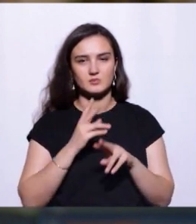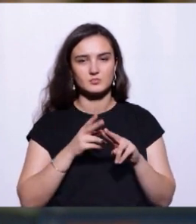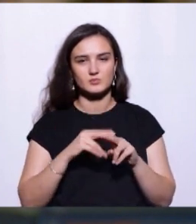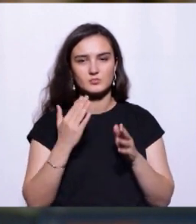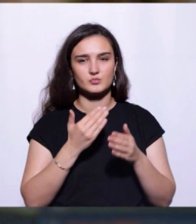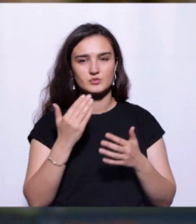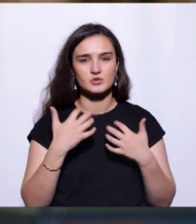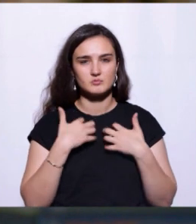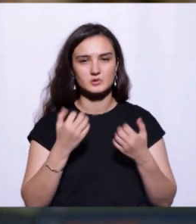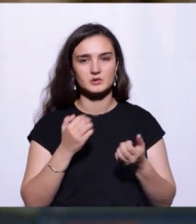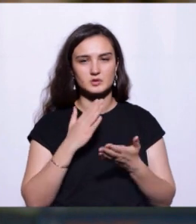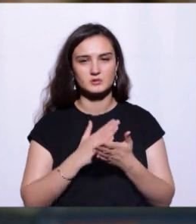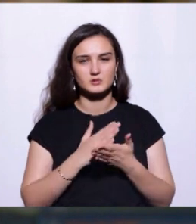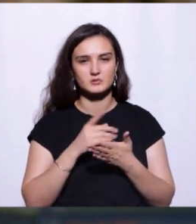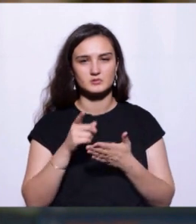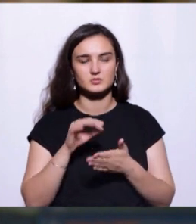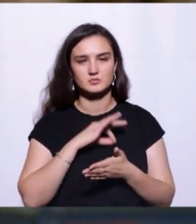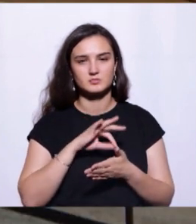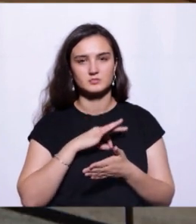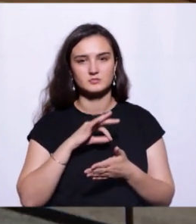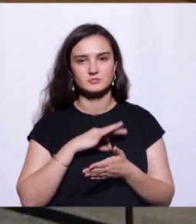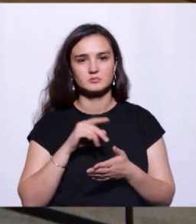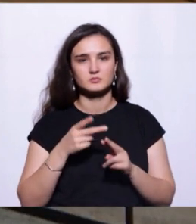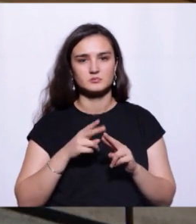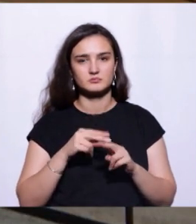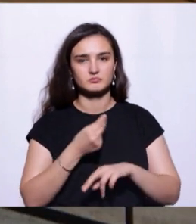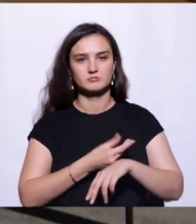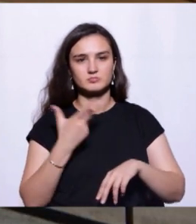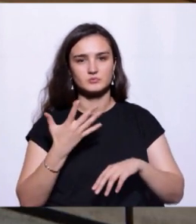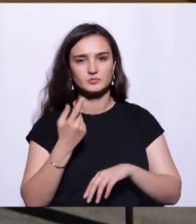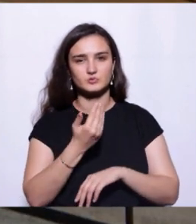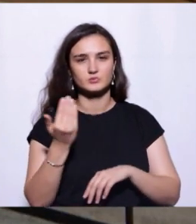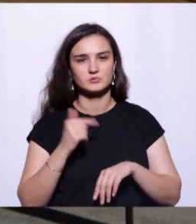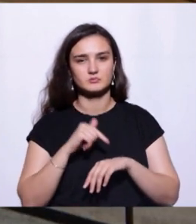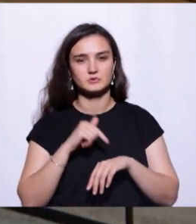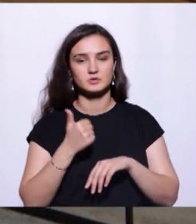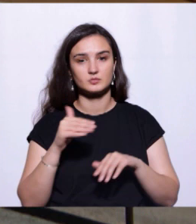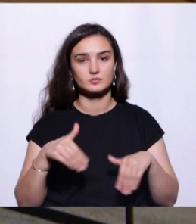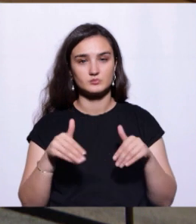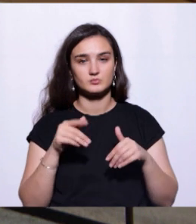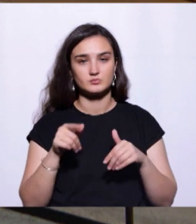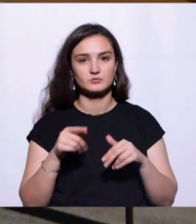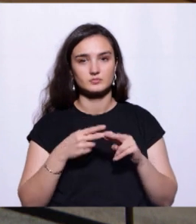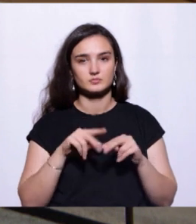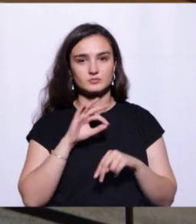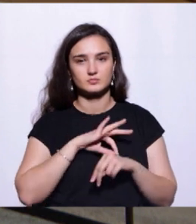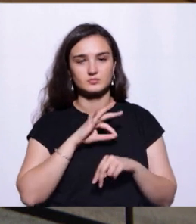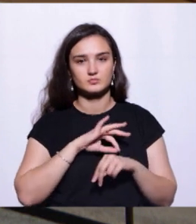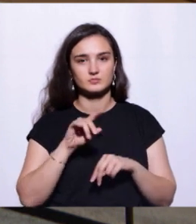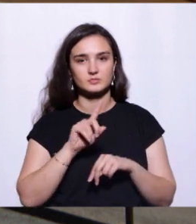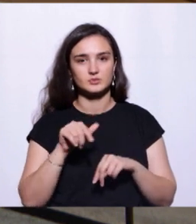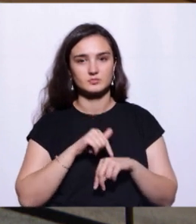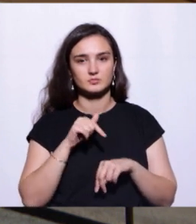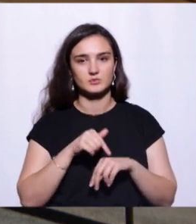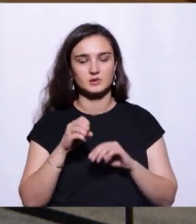if you are healthy, a syringe is used to take blood out, and if you are not feeling good, a syringe is used to make you